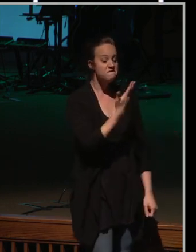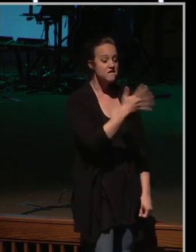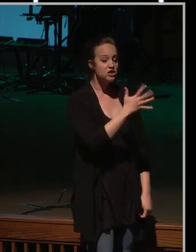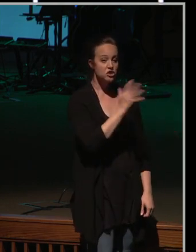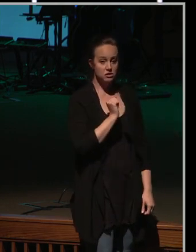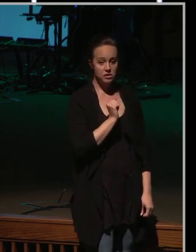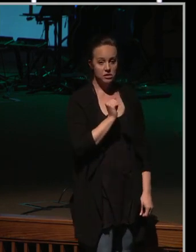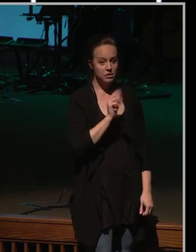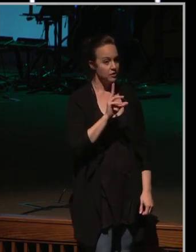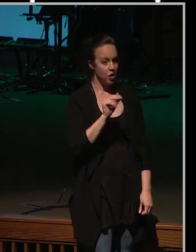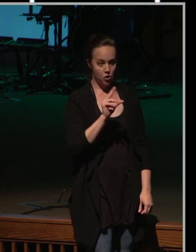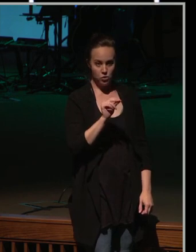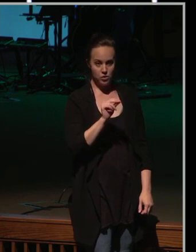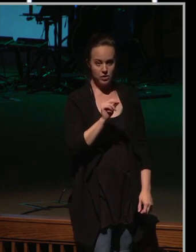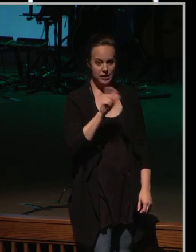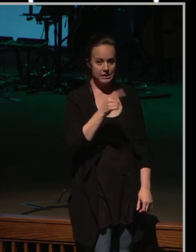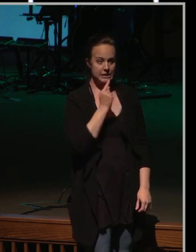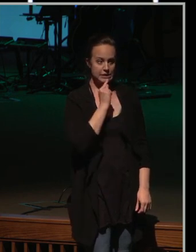This stuff is serious.